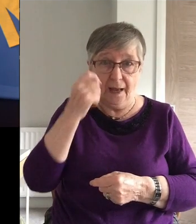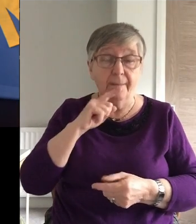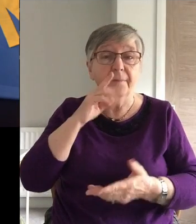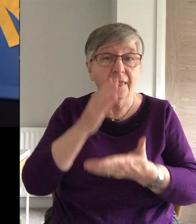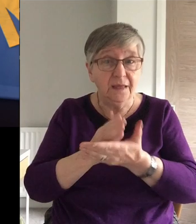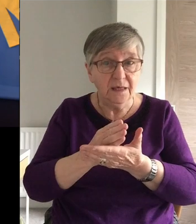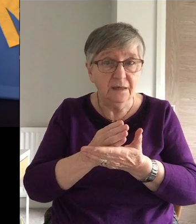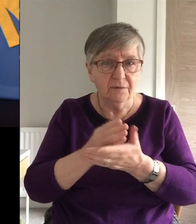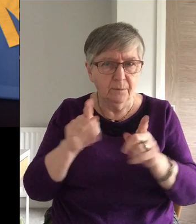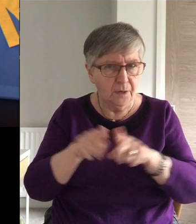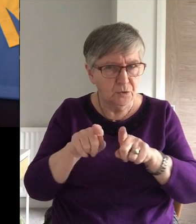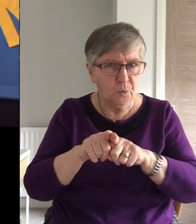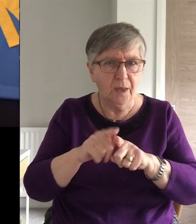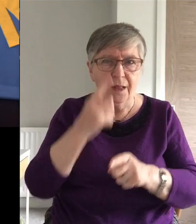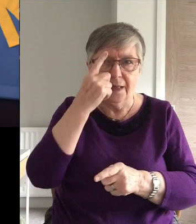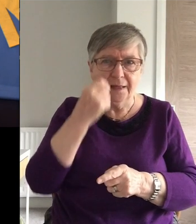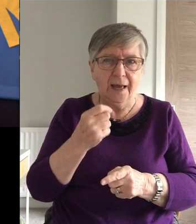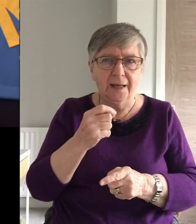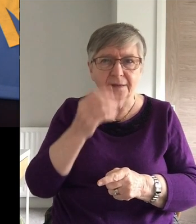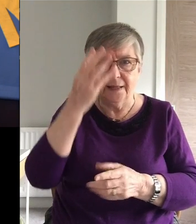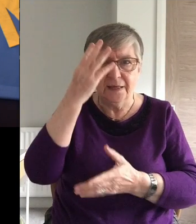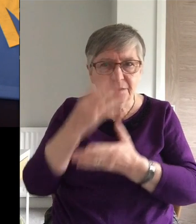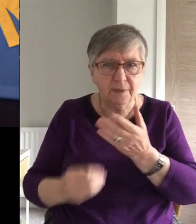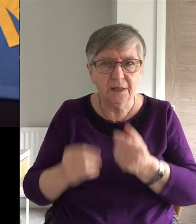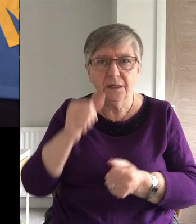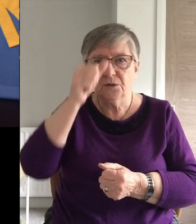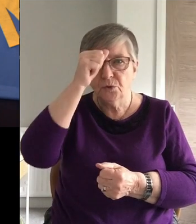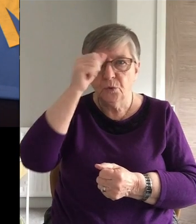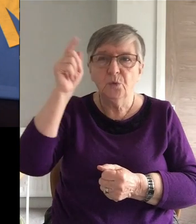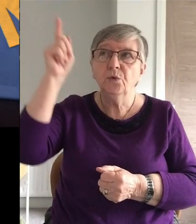know you and experience you and taste you.